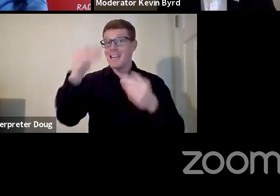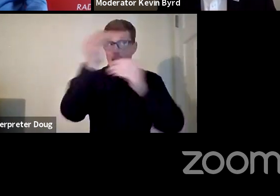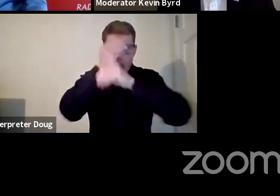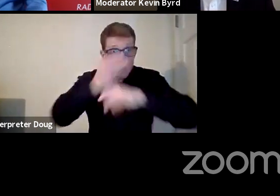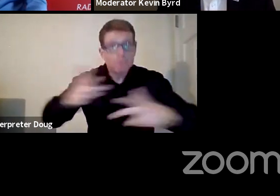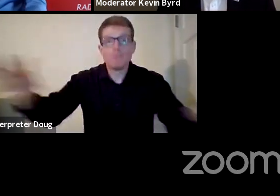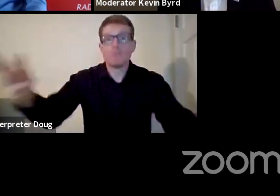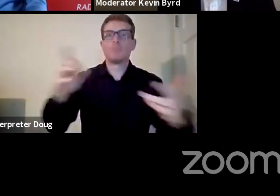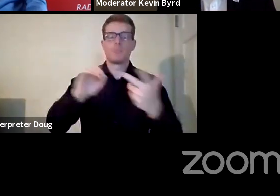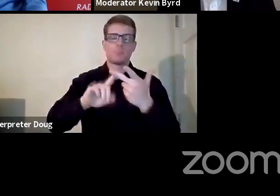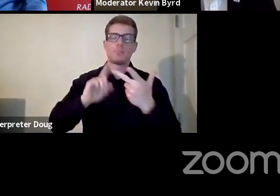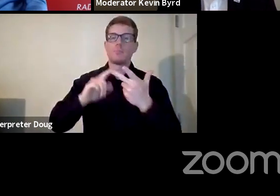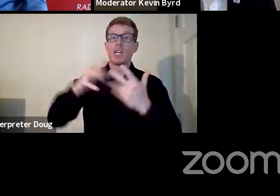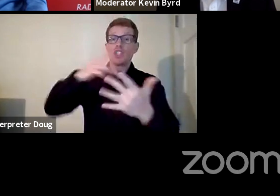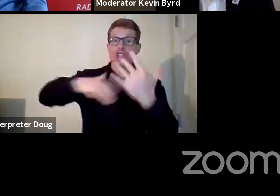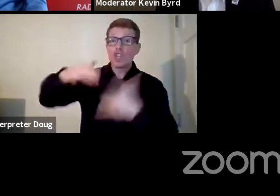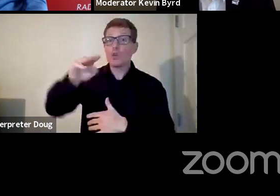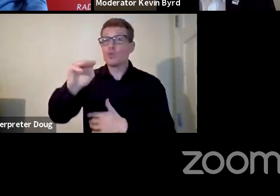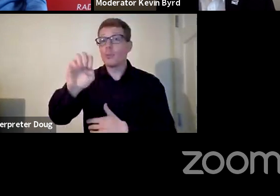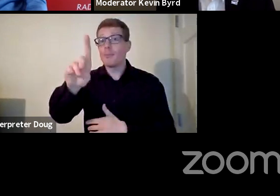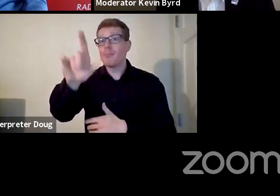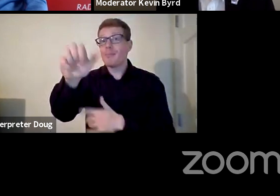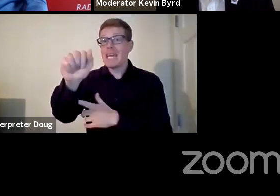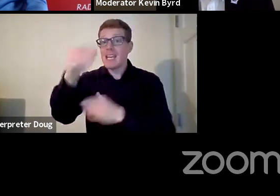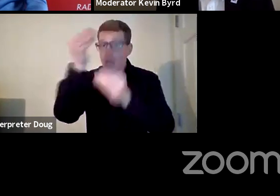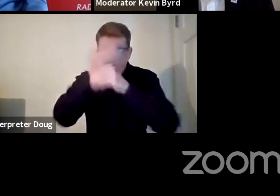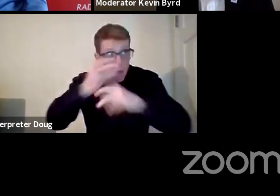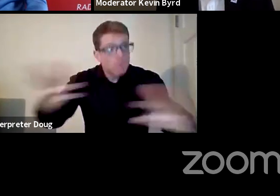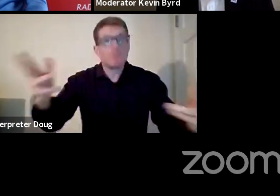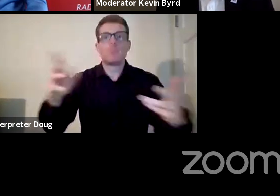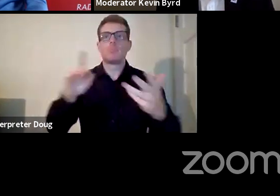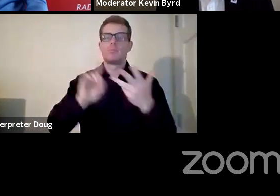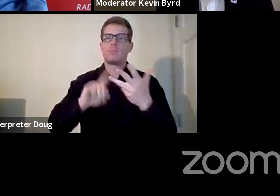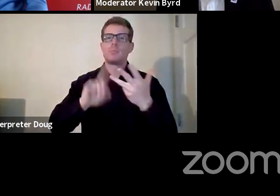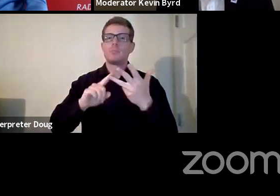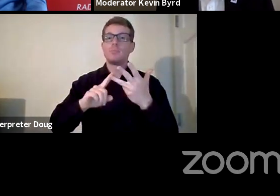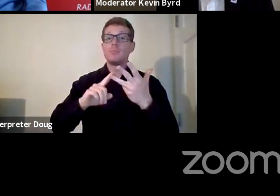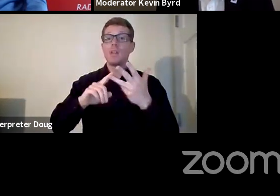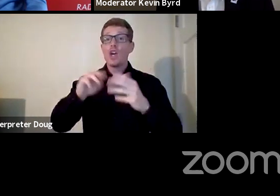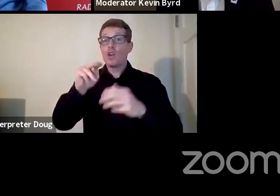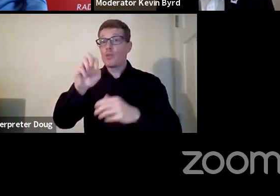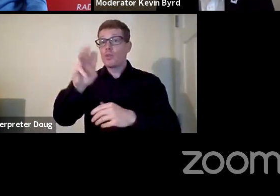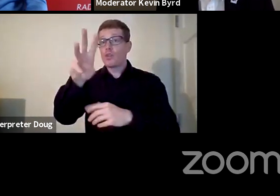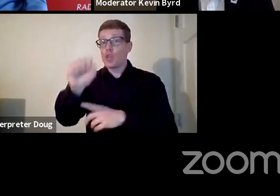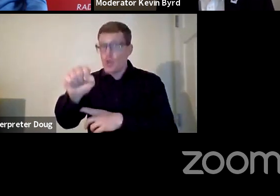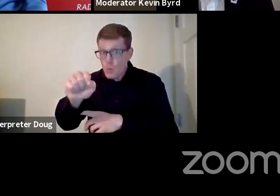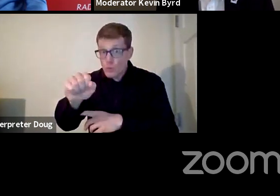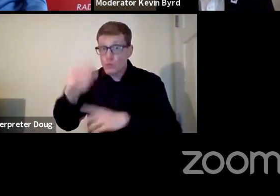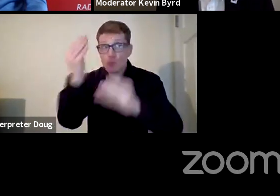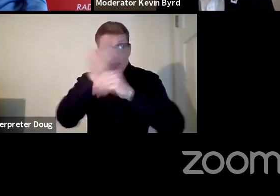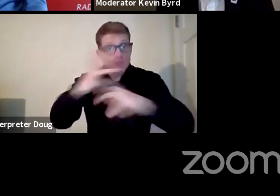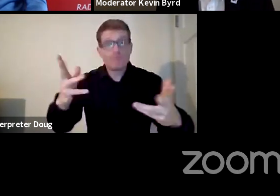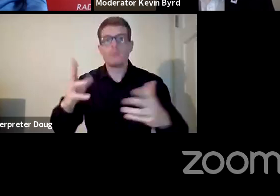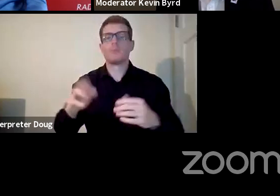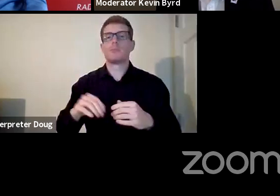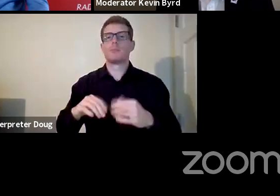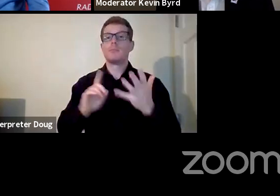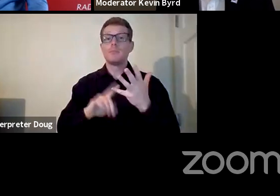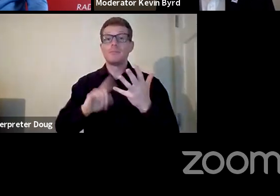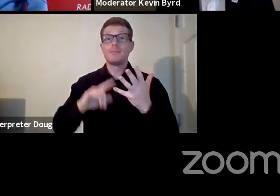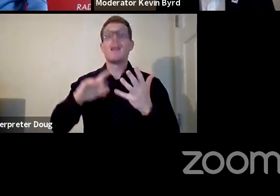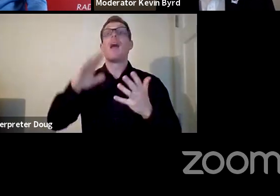social media, our news releases. Believe it or not, we're going to use some old-fashioned technology called the